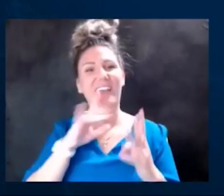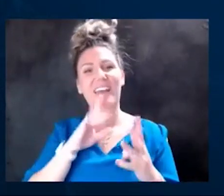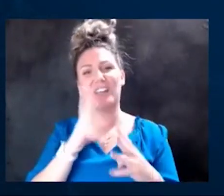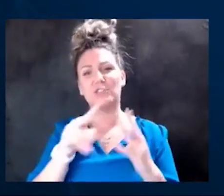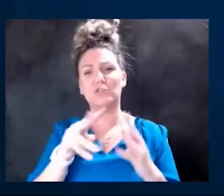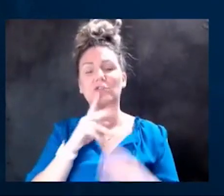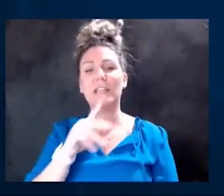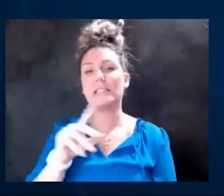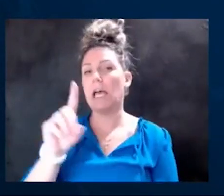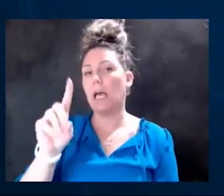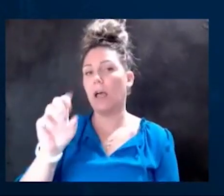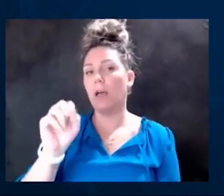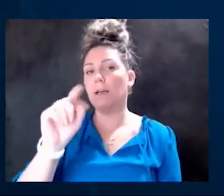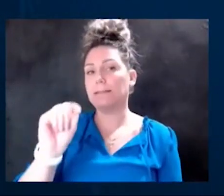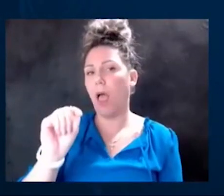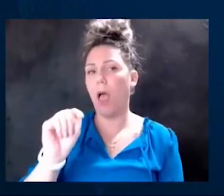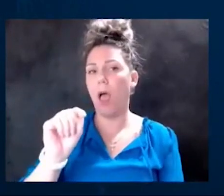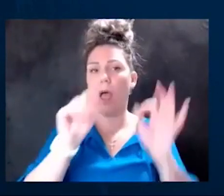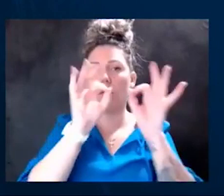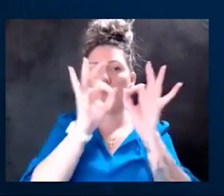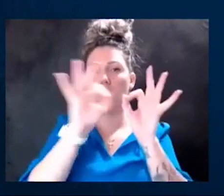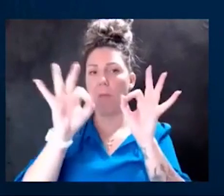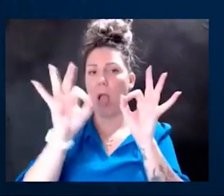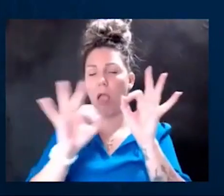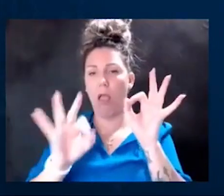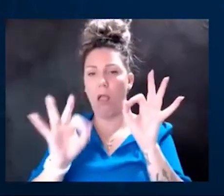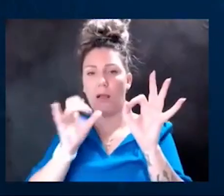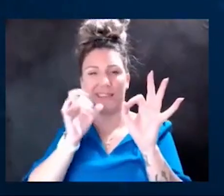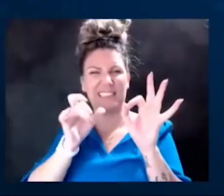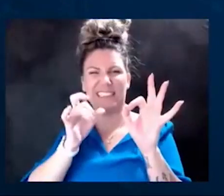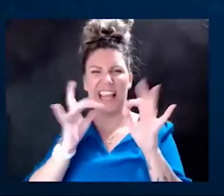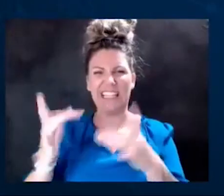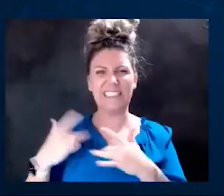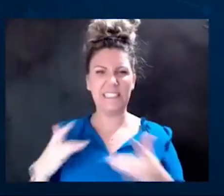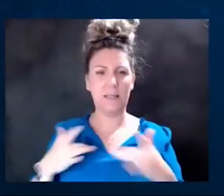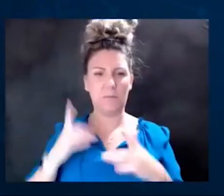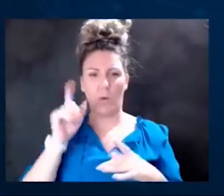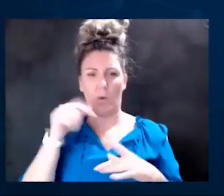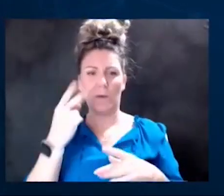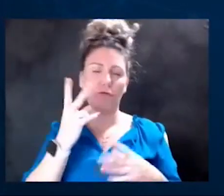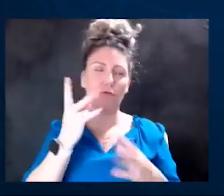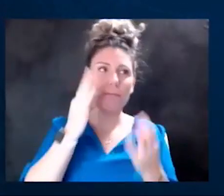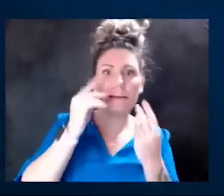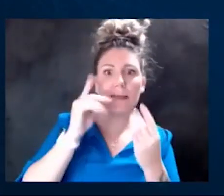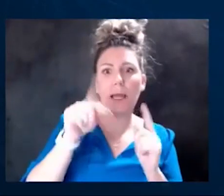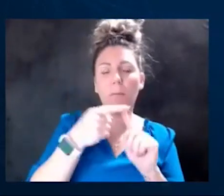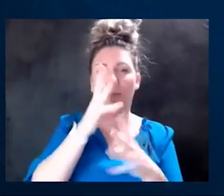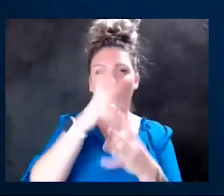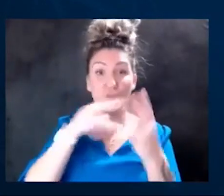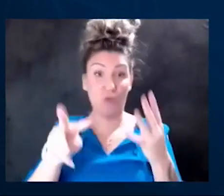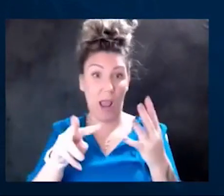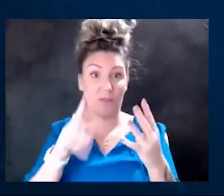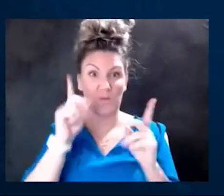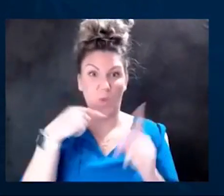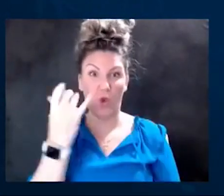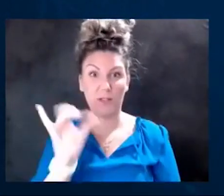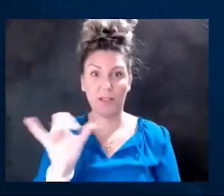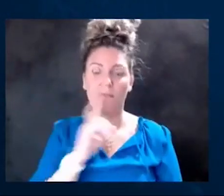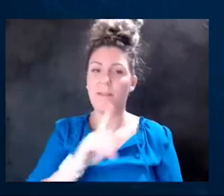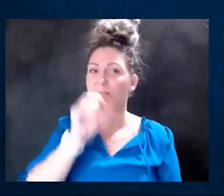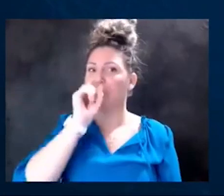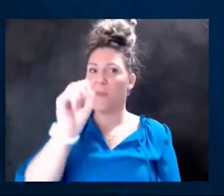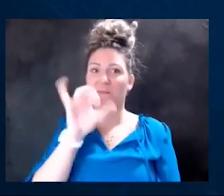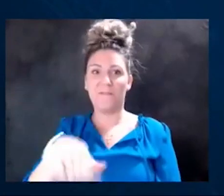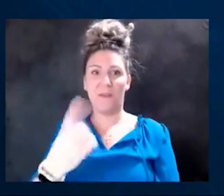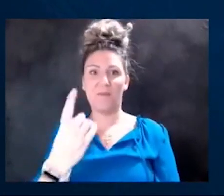dot plot, and it's not one of the usual suspects that we think about when we, think about the handful of graphs that we might know. And that's why I love it so much, because